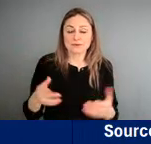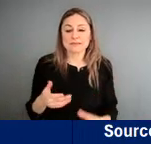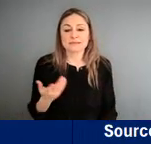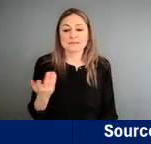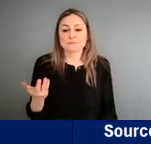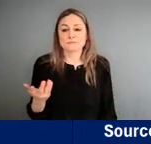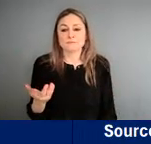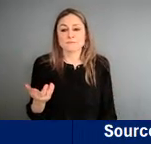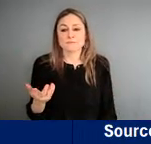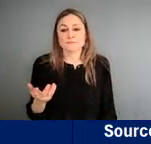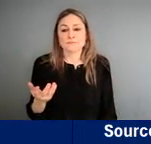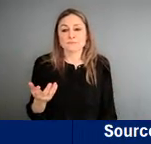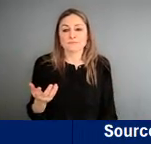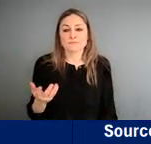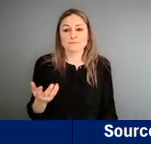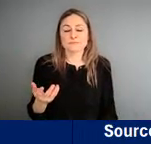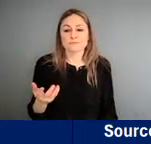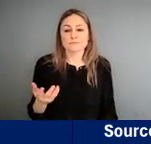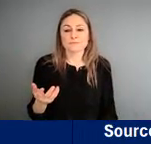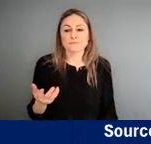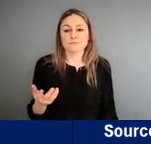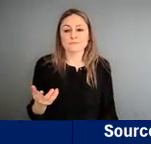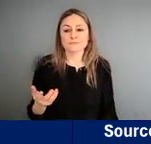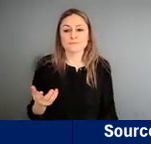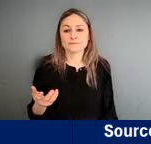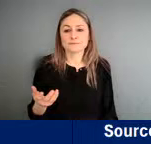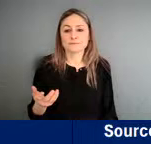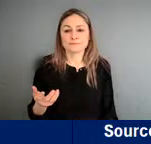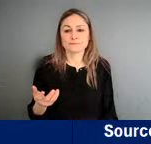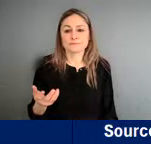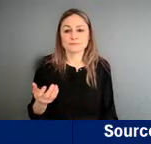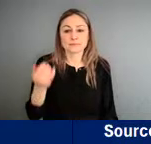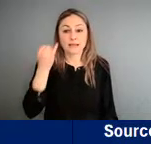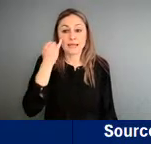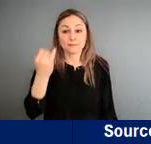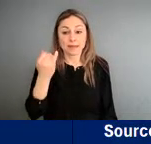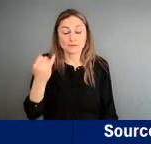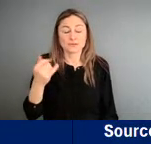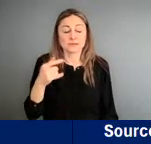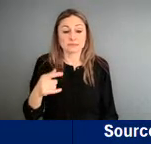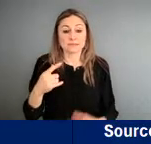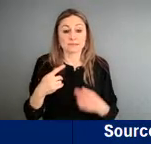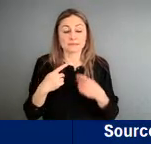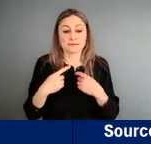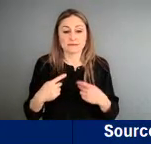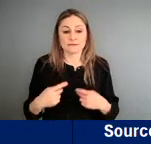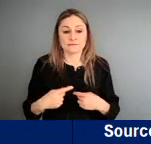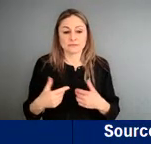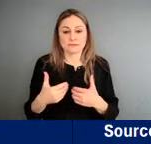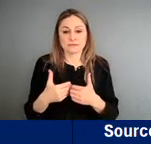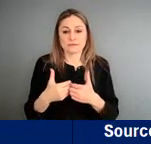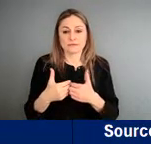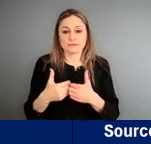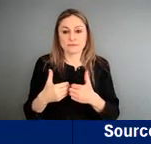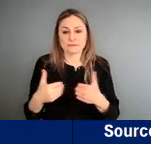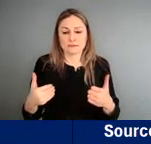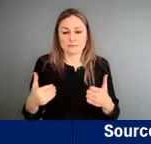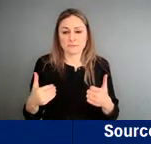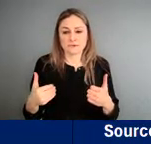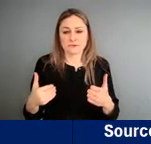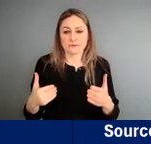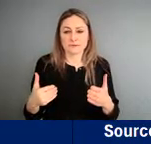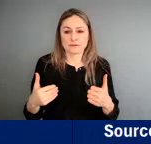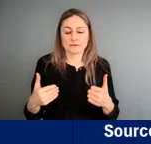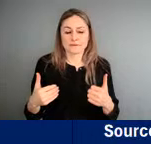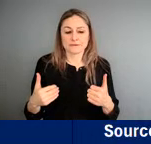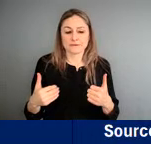the idea of, I imagine it is physically separated, the pathway will be physically separated from the lanes in such a way that the